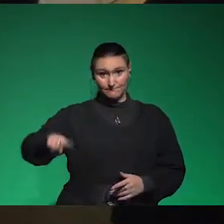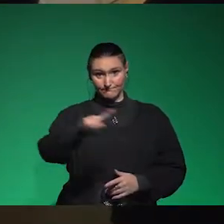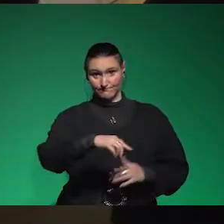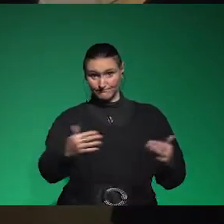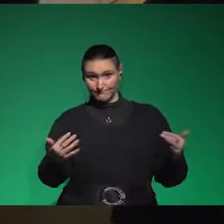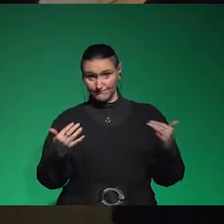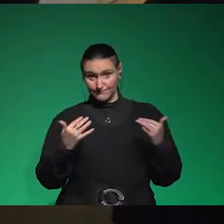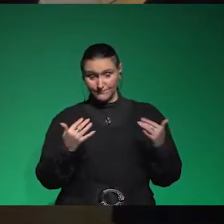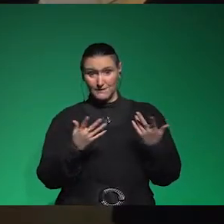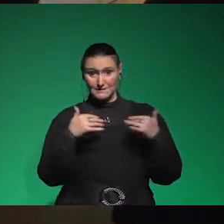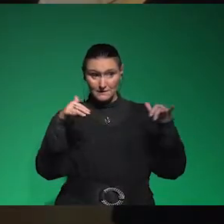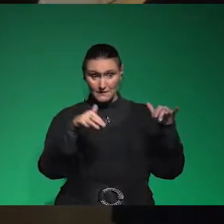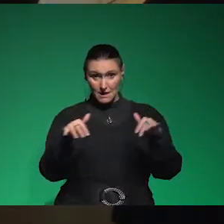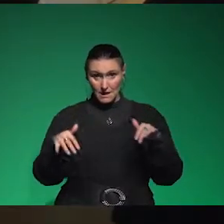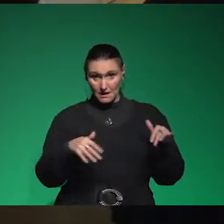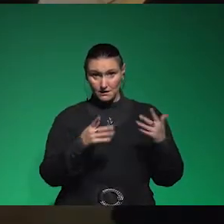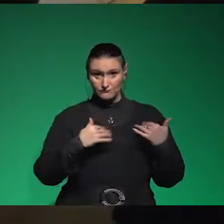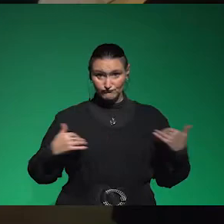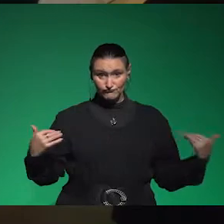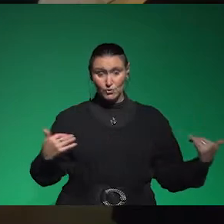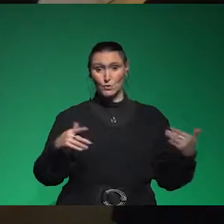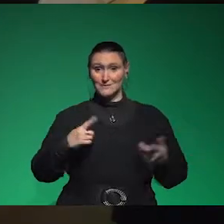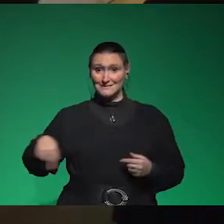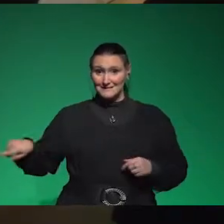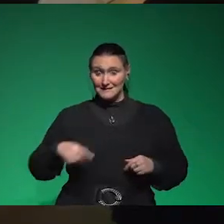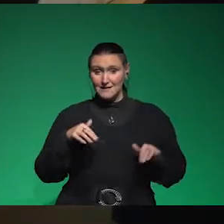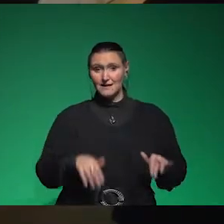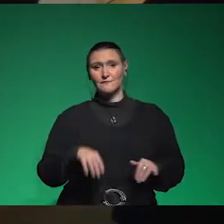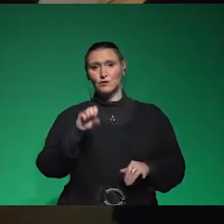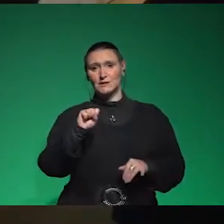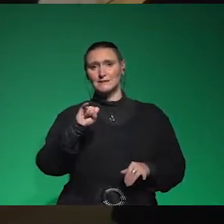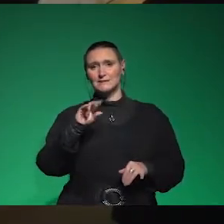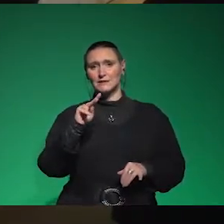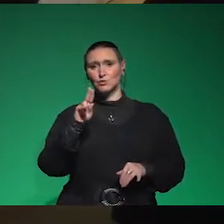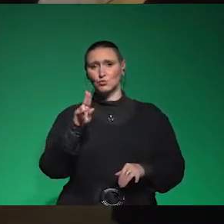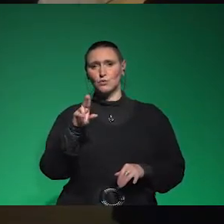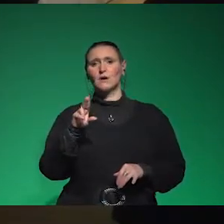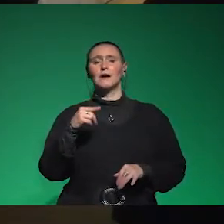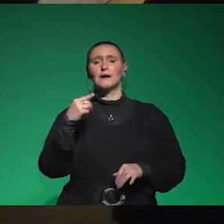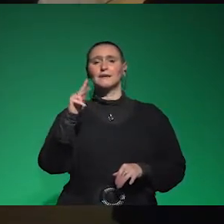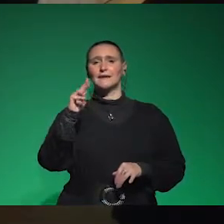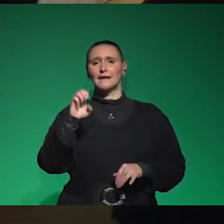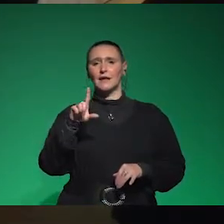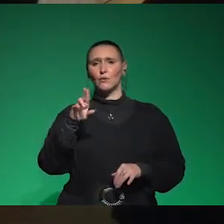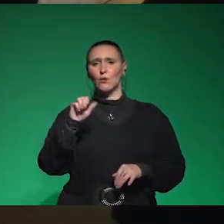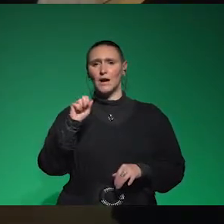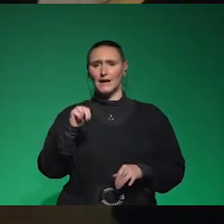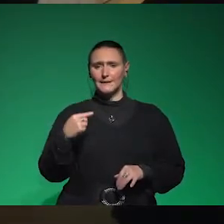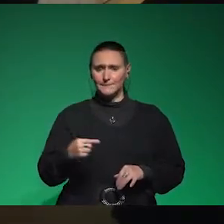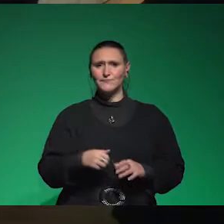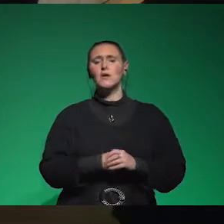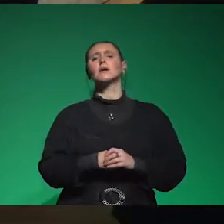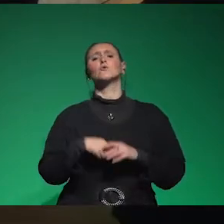of Sikukeluang, am I right? And you are active in Riau, in Sumatra